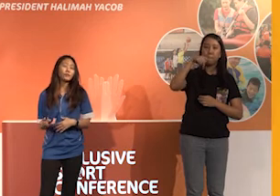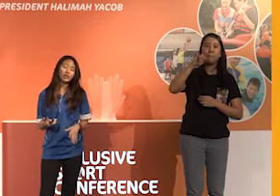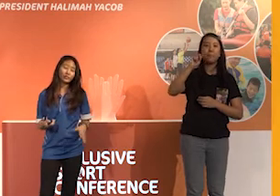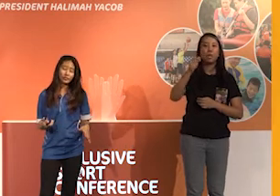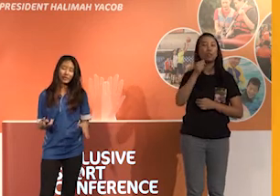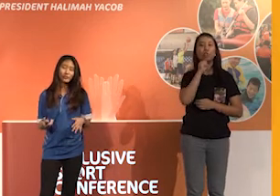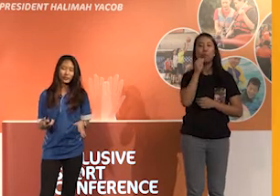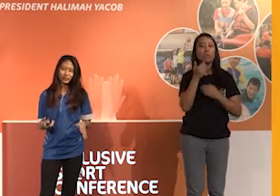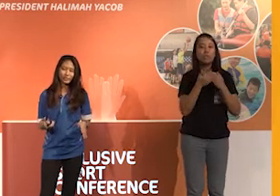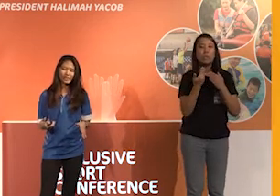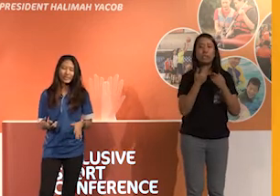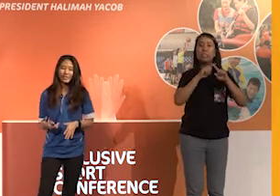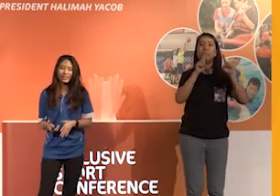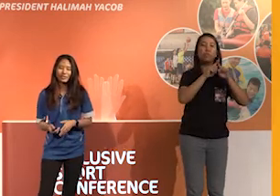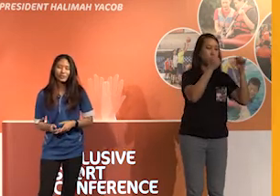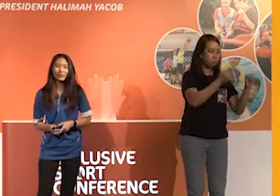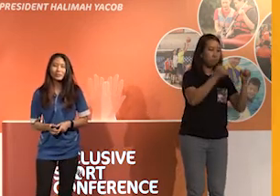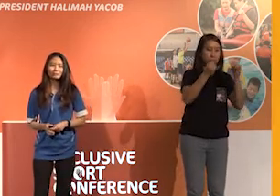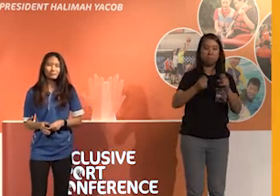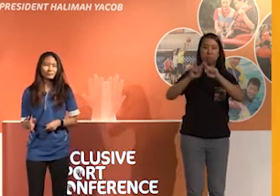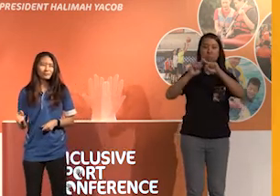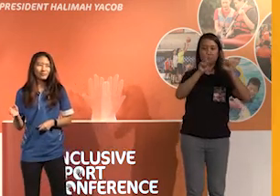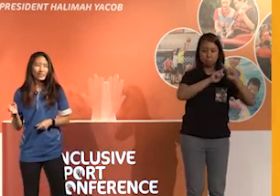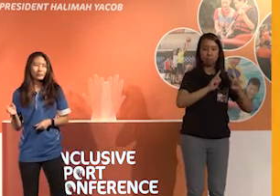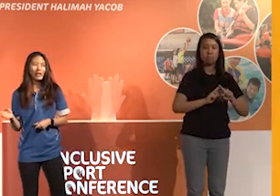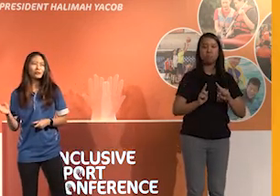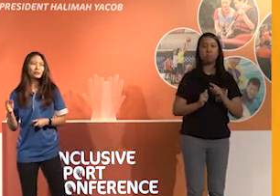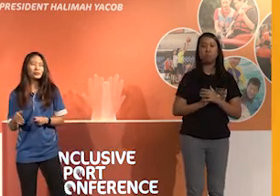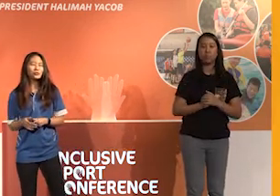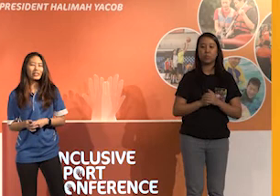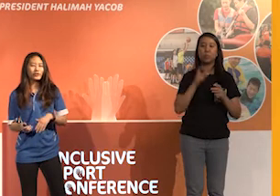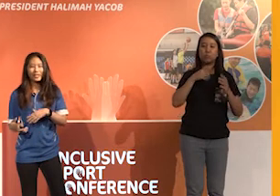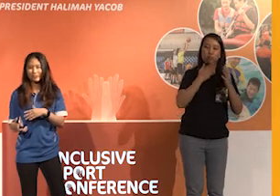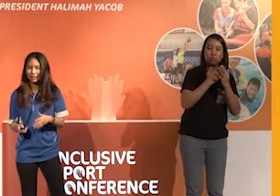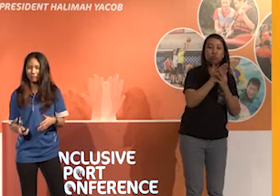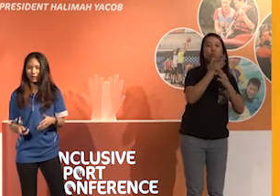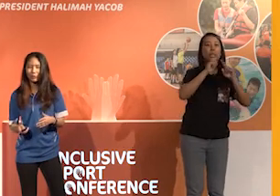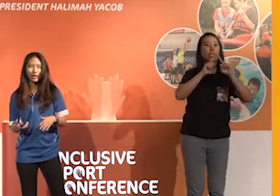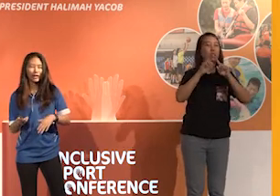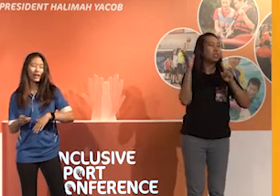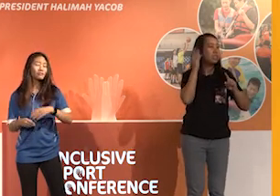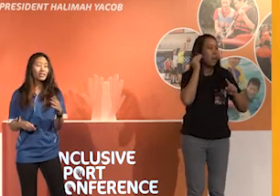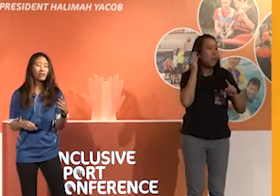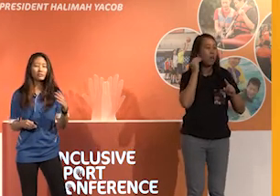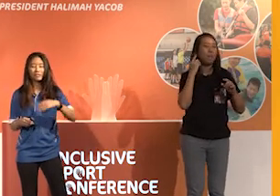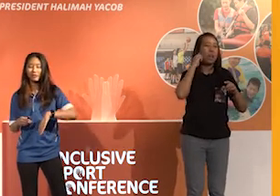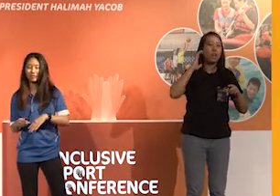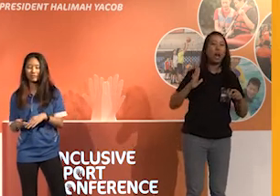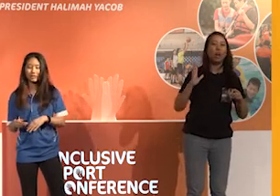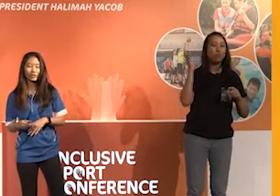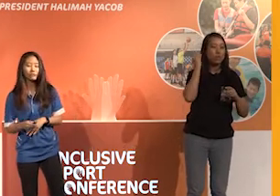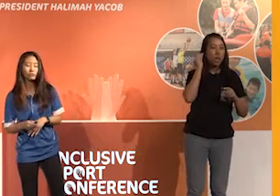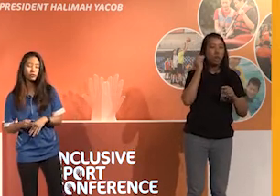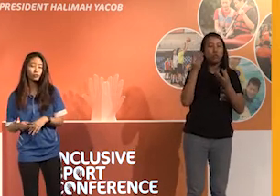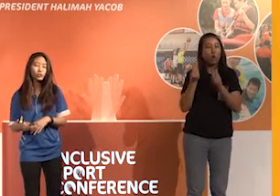for every individuals. So you have to go through like different kind of sound, like loud sound, soft